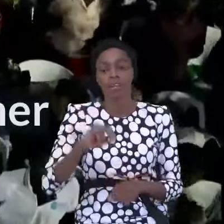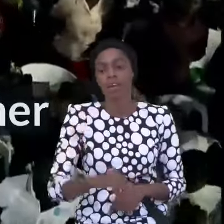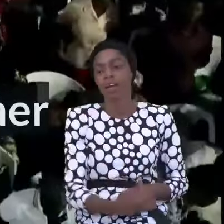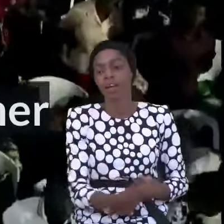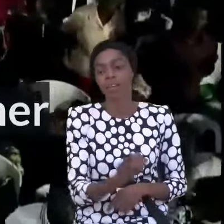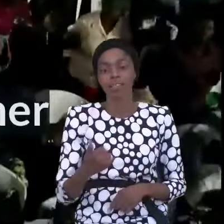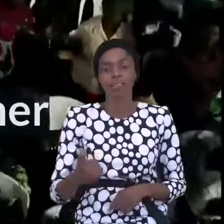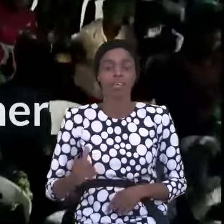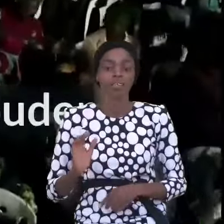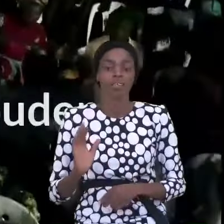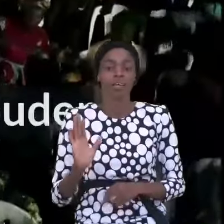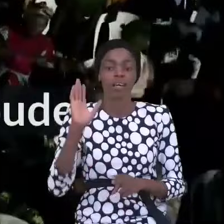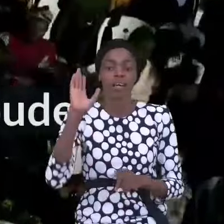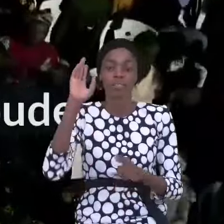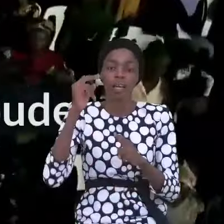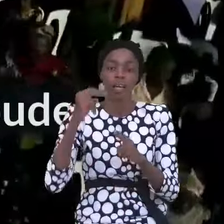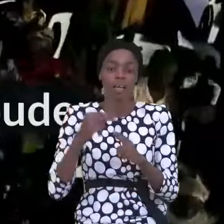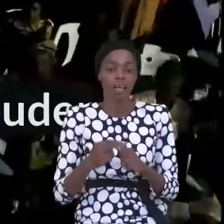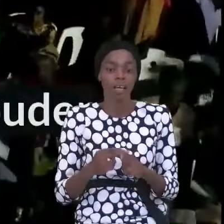no other. Your